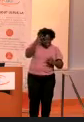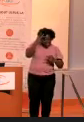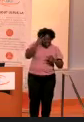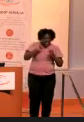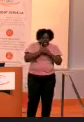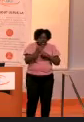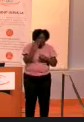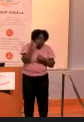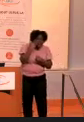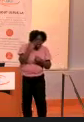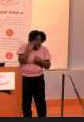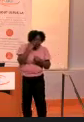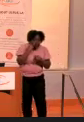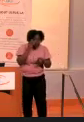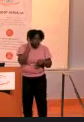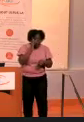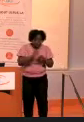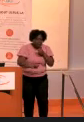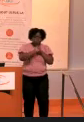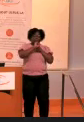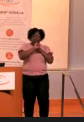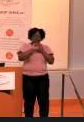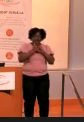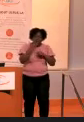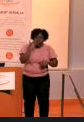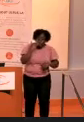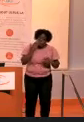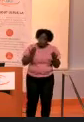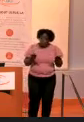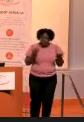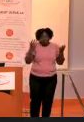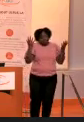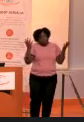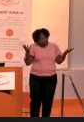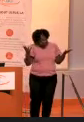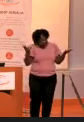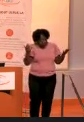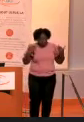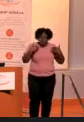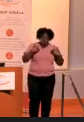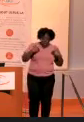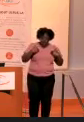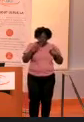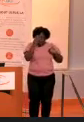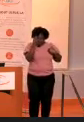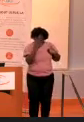know when I'm going to get it? And unfortunately, we don't have the ability to tell you right now